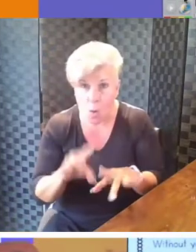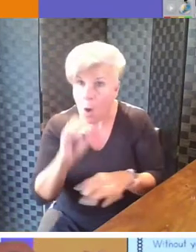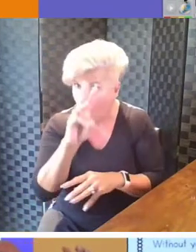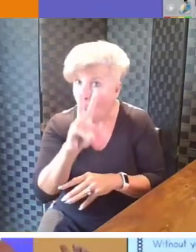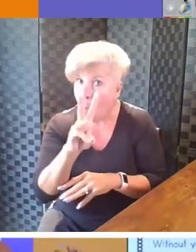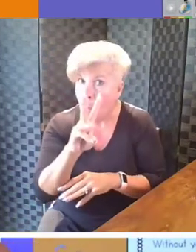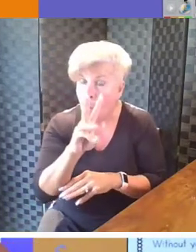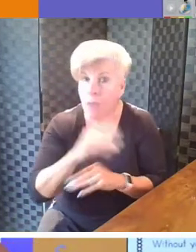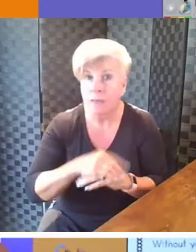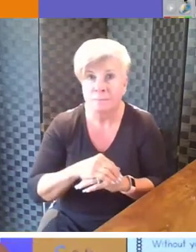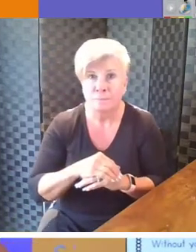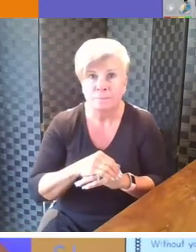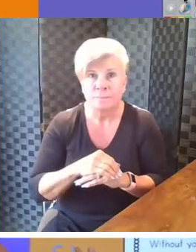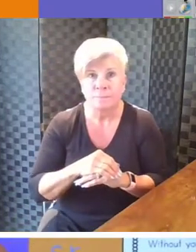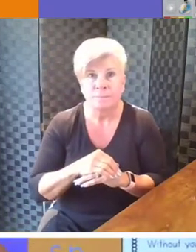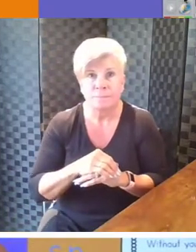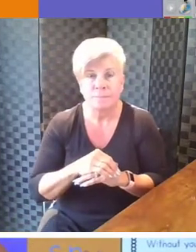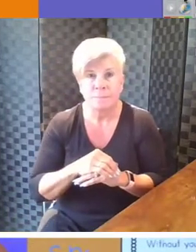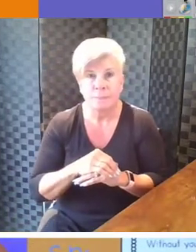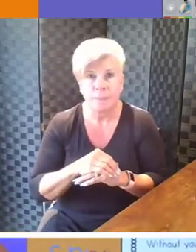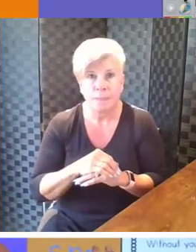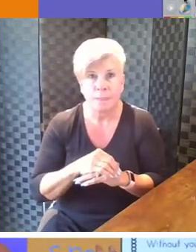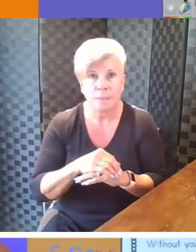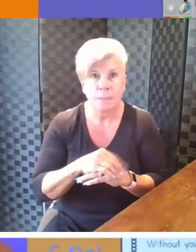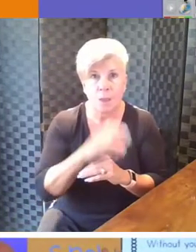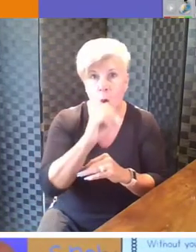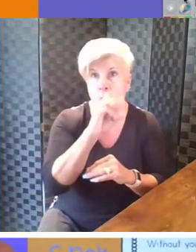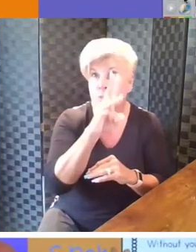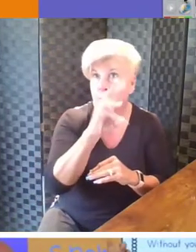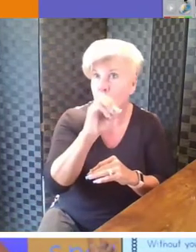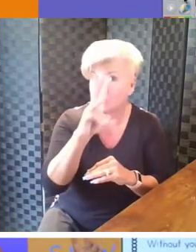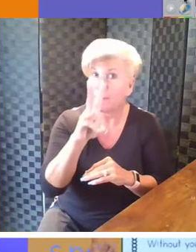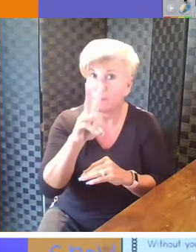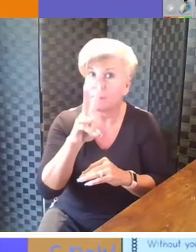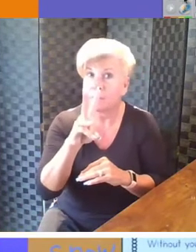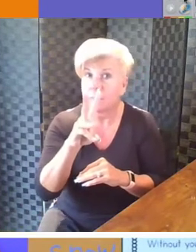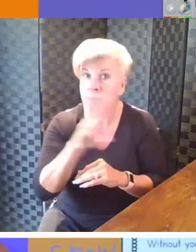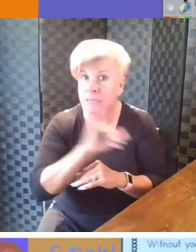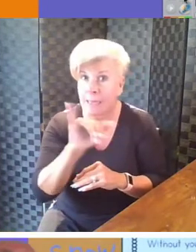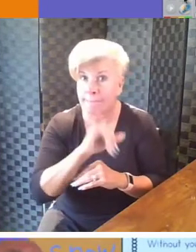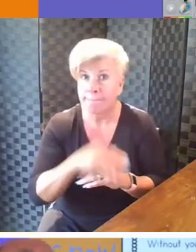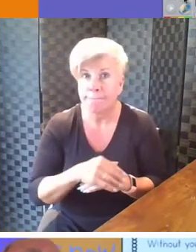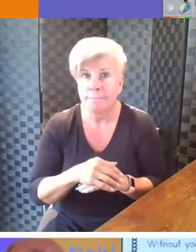snow. Well, I know snow and no rhyme, because look, they kind of have the same ending.